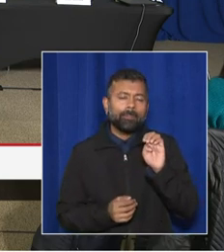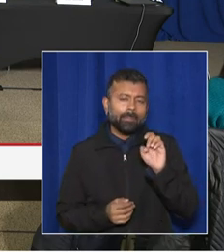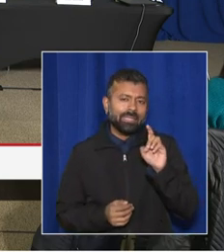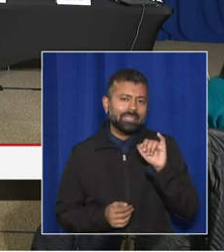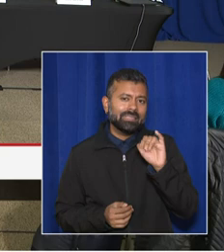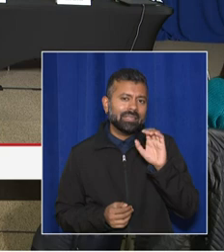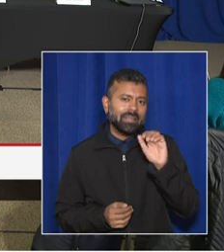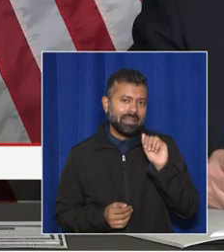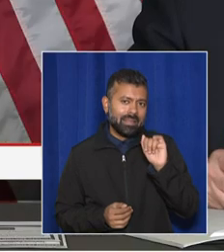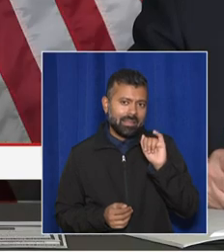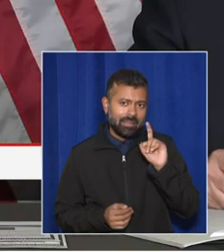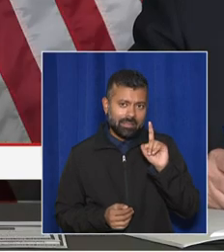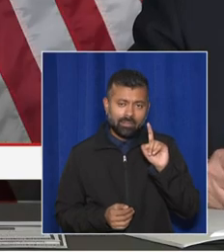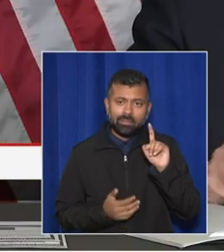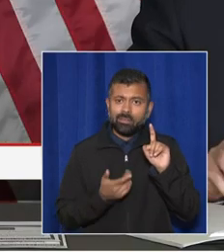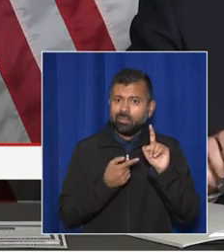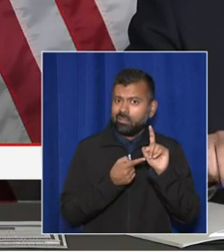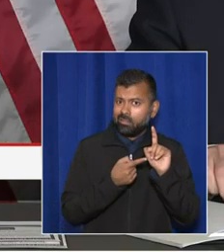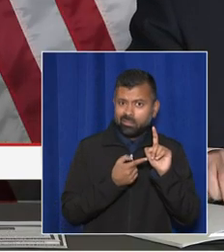Carol,